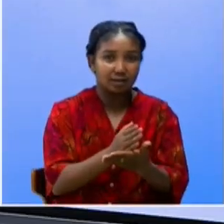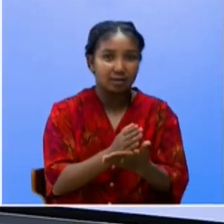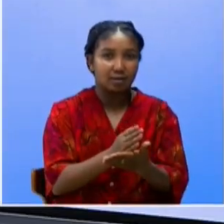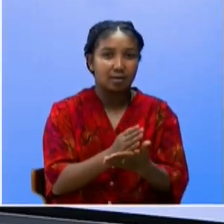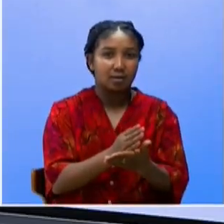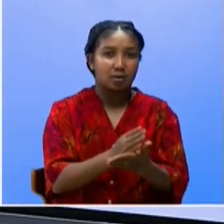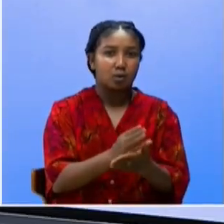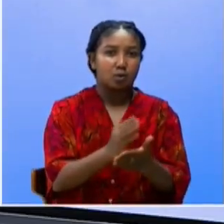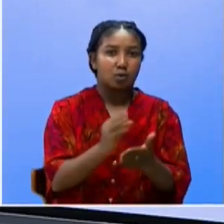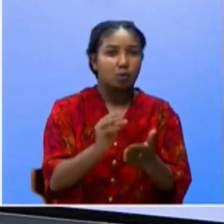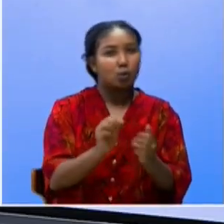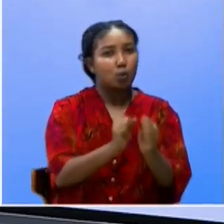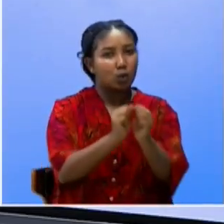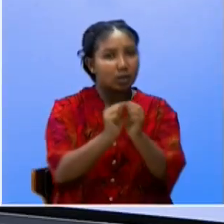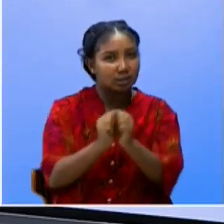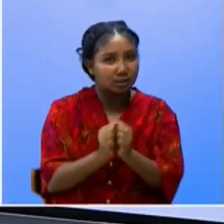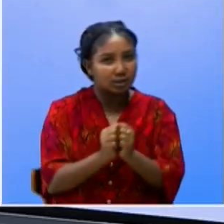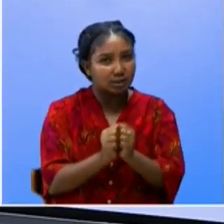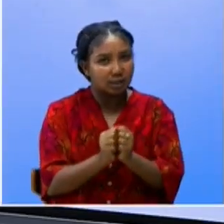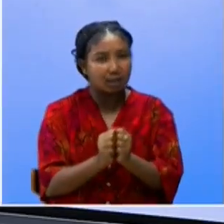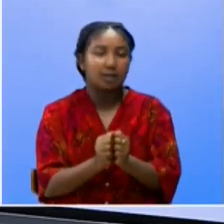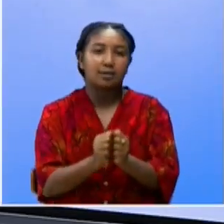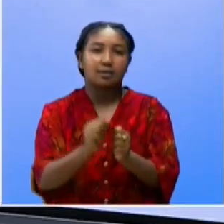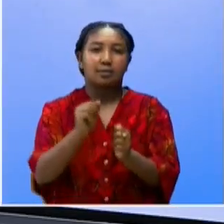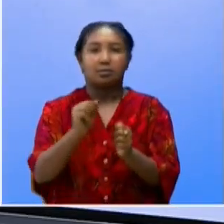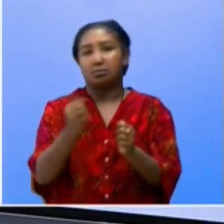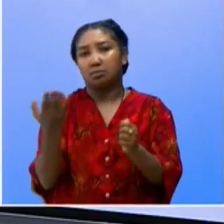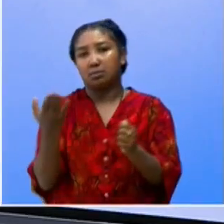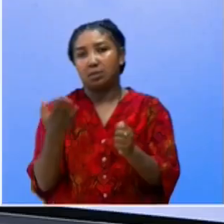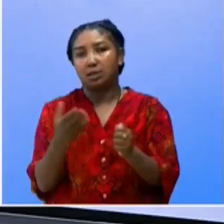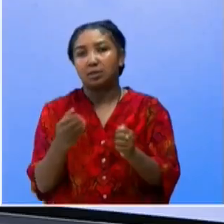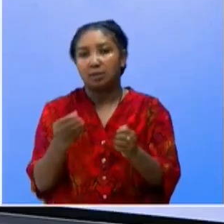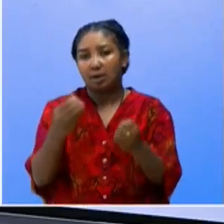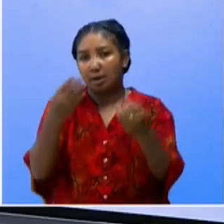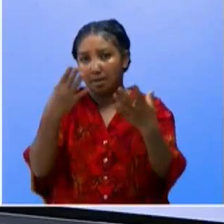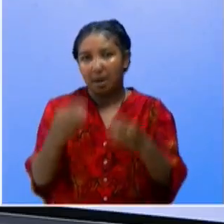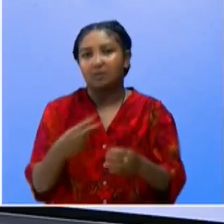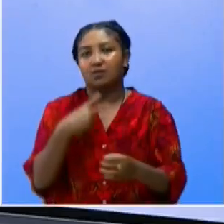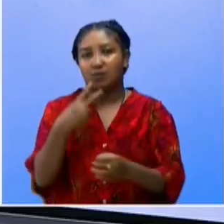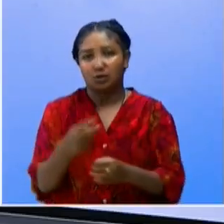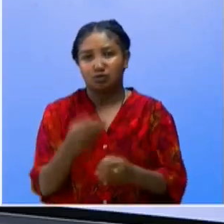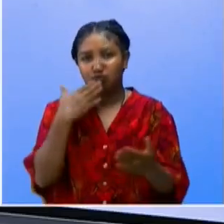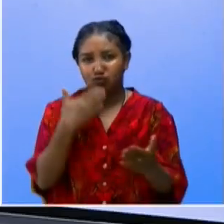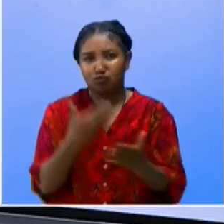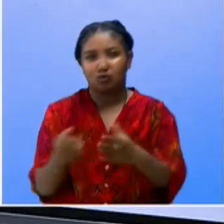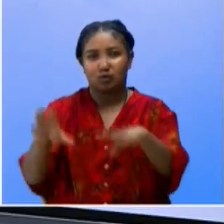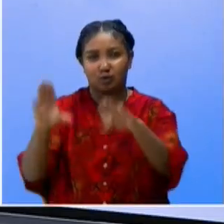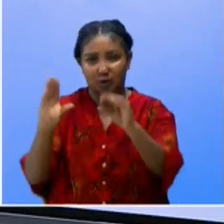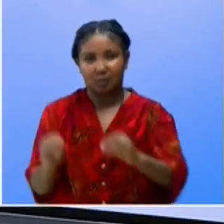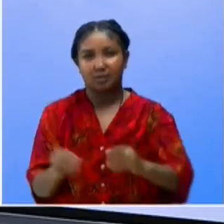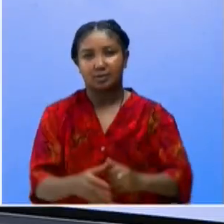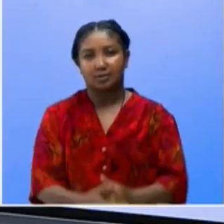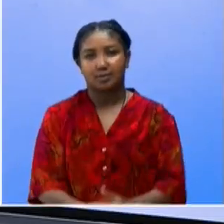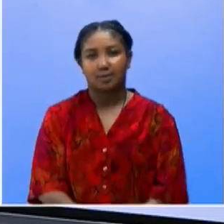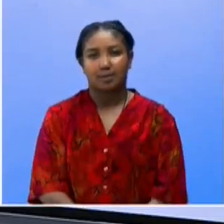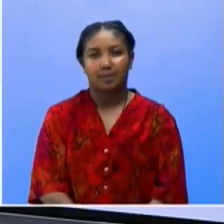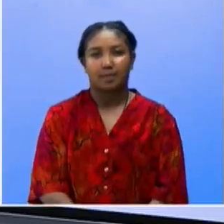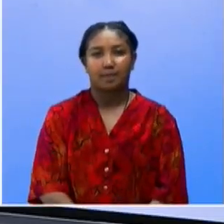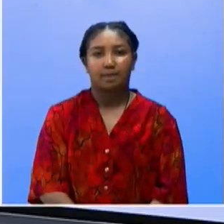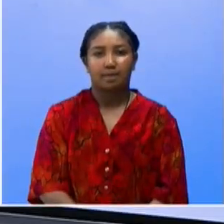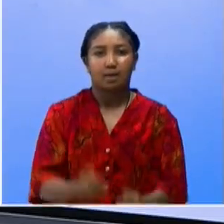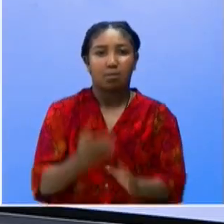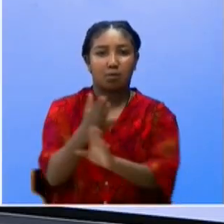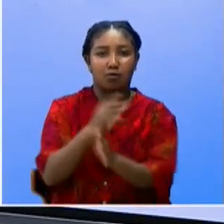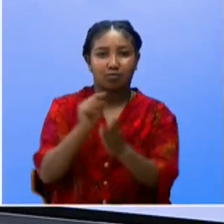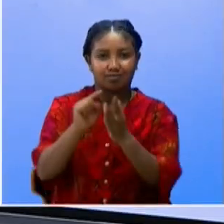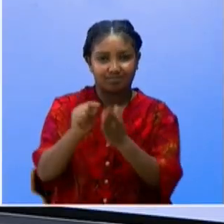with and by in the passive voice. Good, students. Come on. Before we